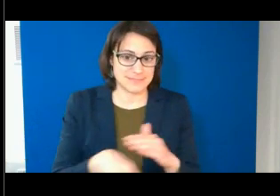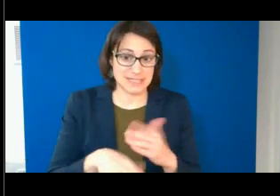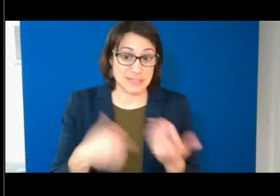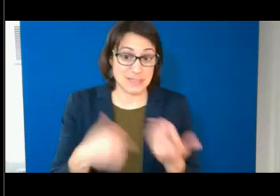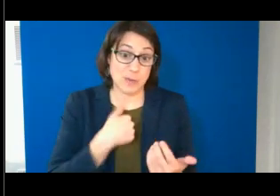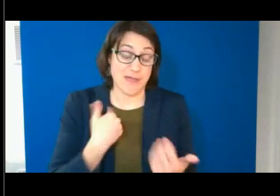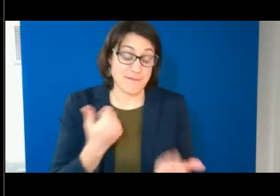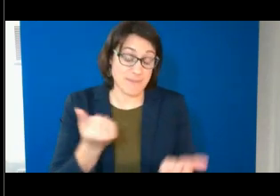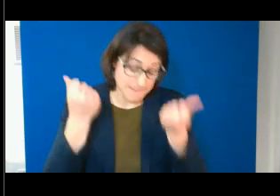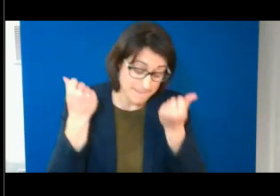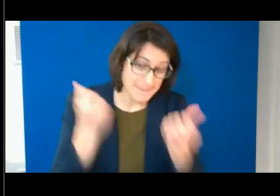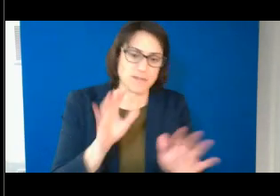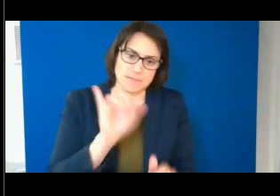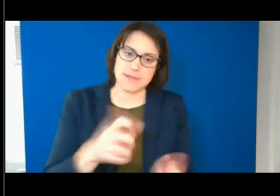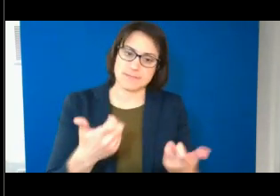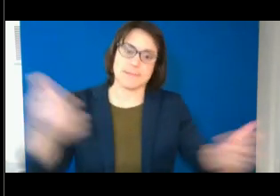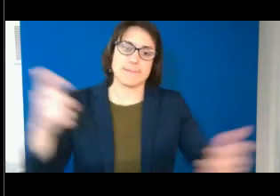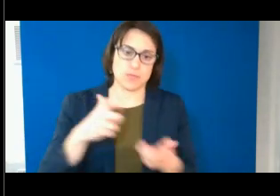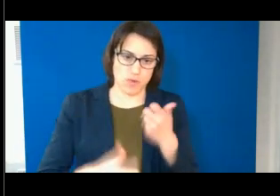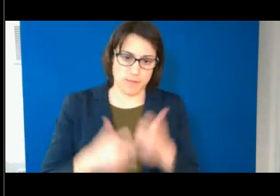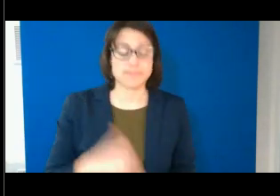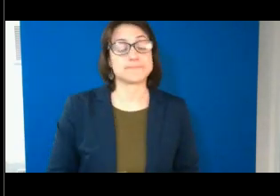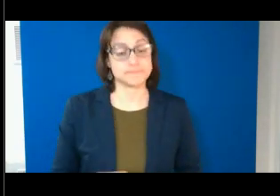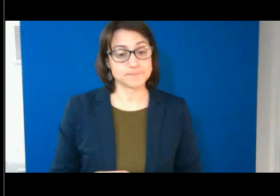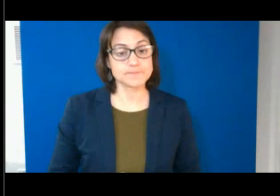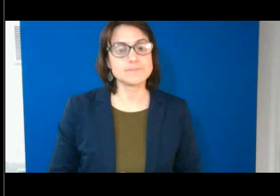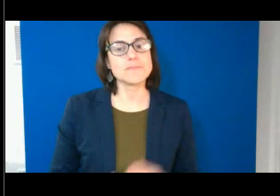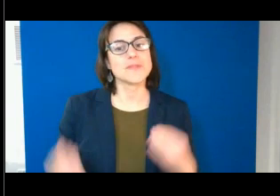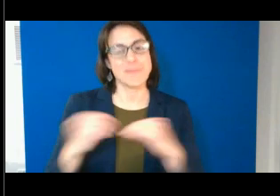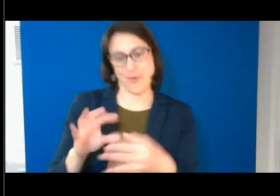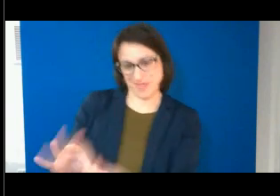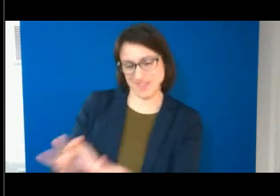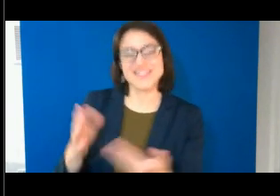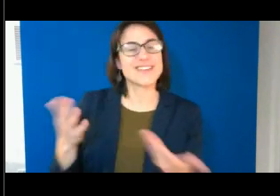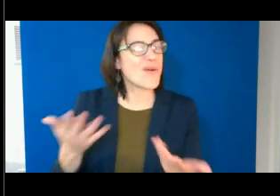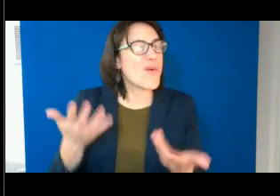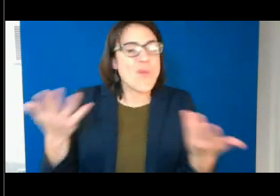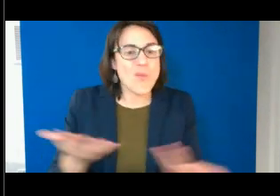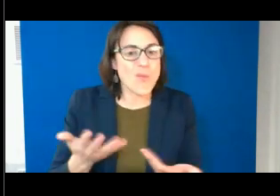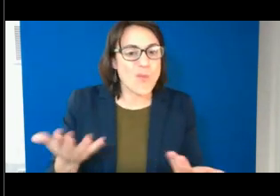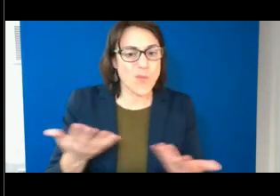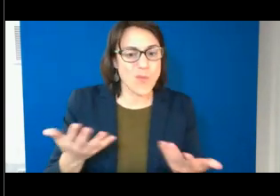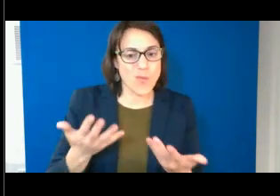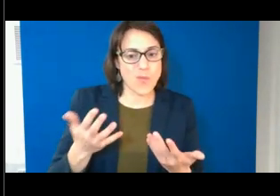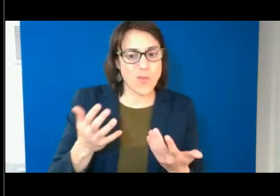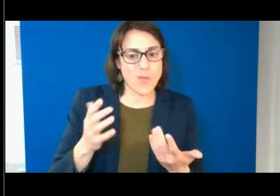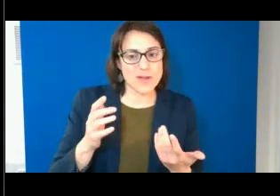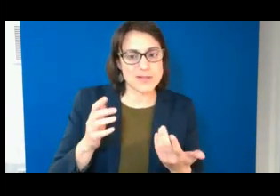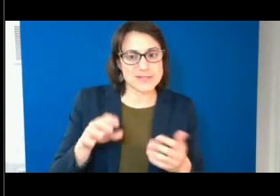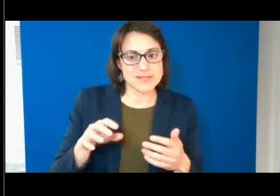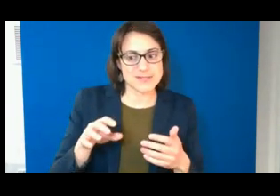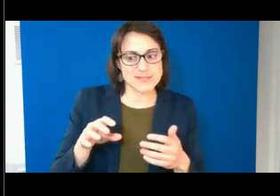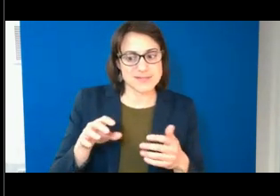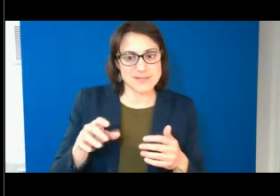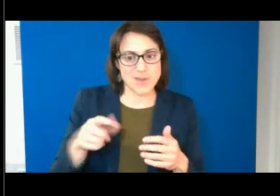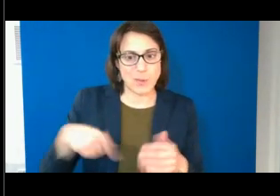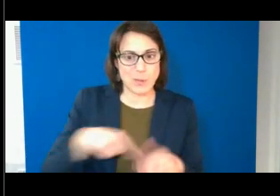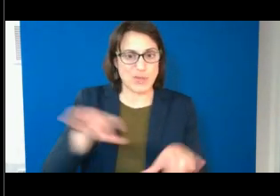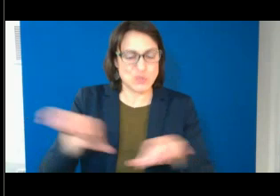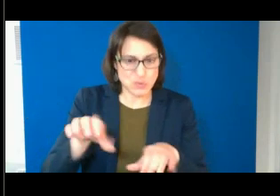next slide. All right, more relevant, I guess, is what is currently being done to manage a lot of the available microplastics in the world.